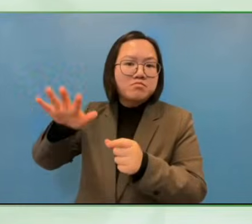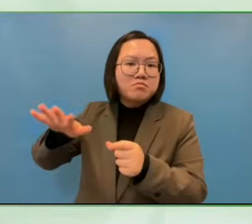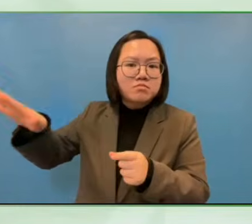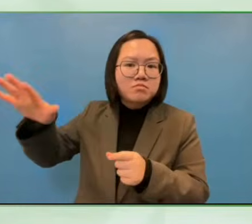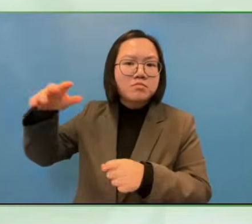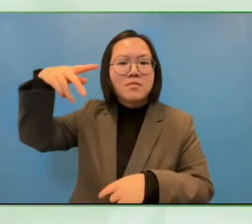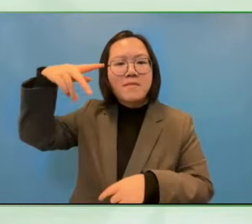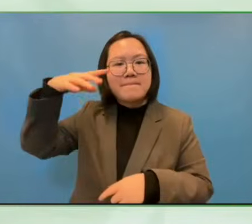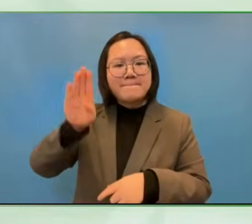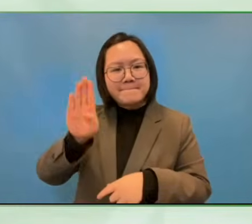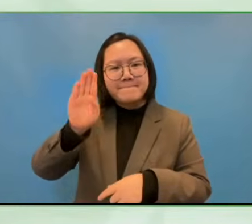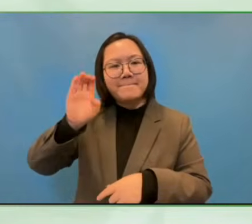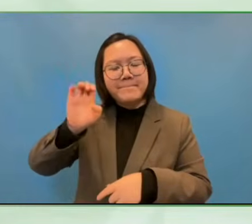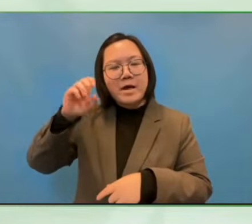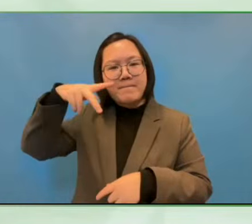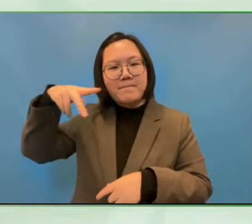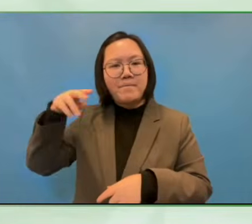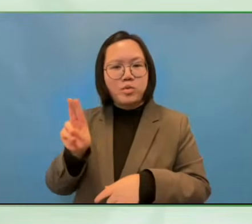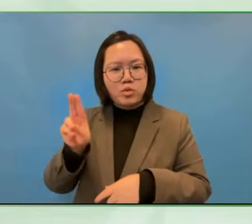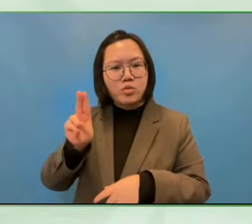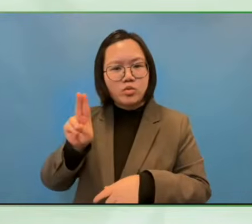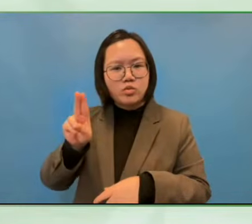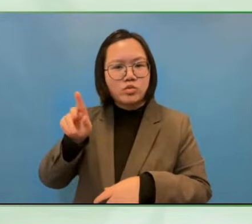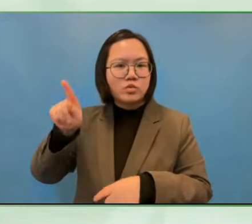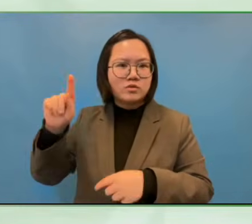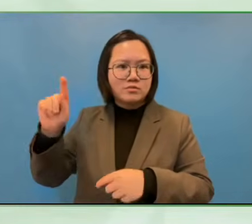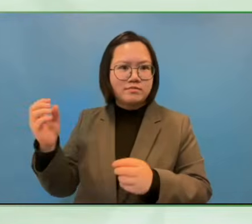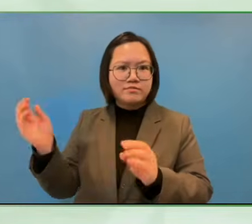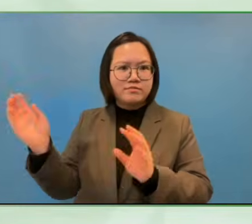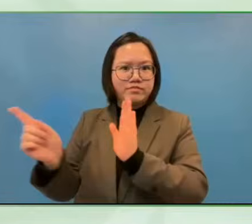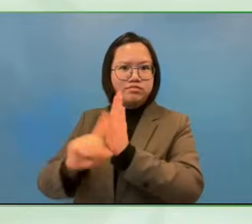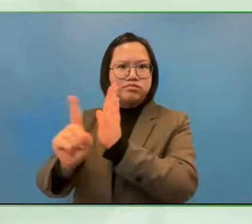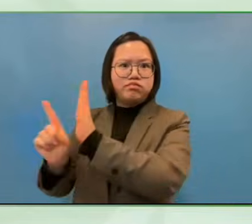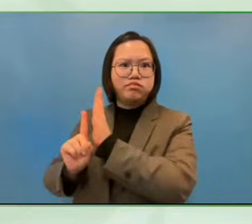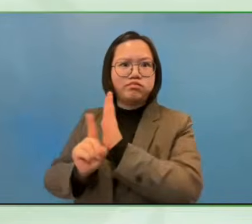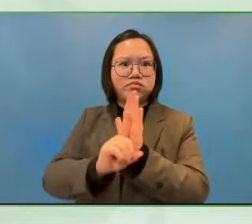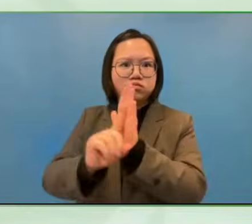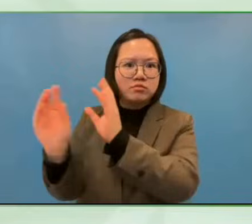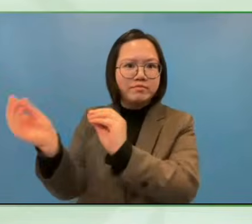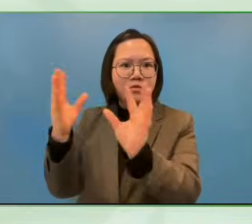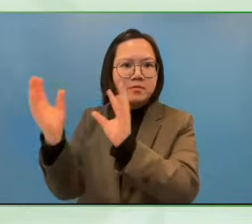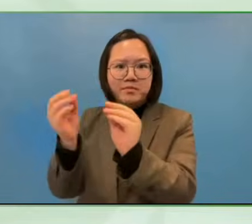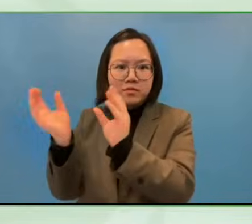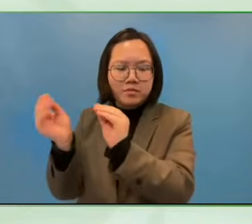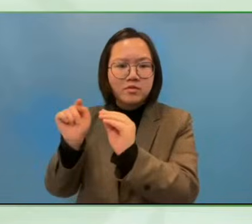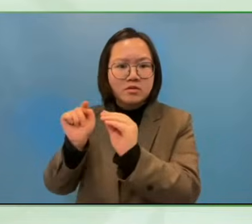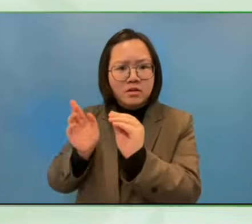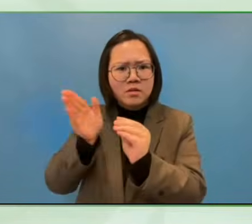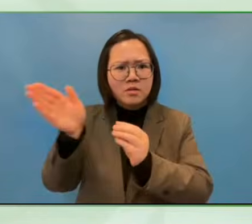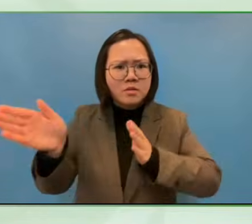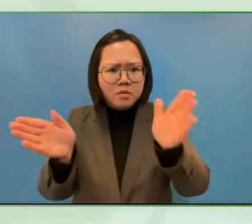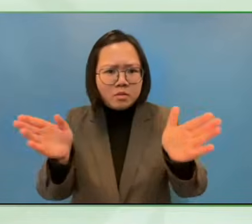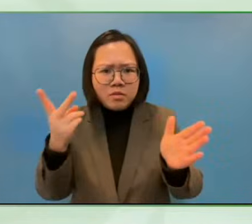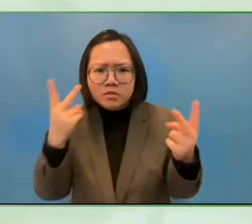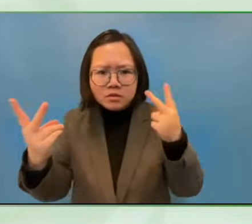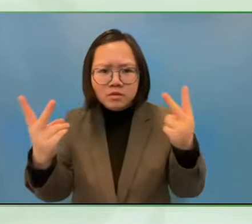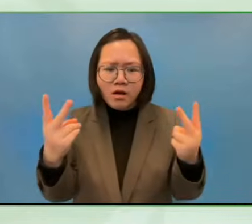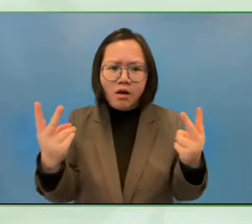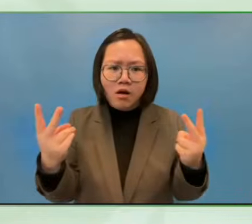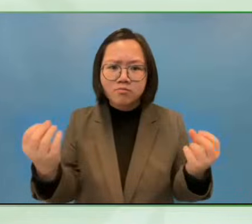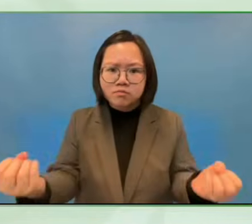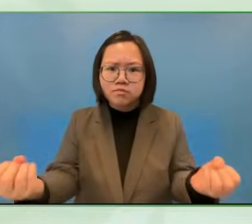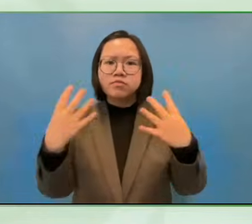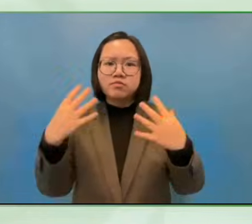in post-earthquake Turkey. These are initiatives led by persons with disabilities, very often in conjunction with their